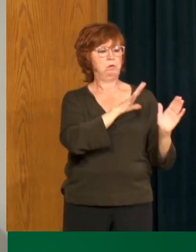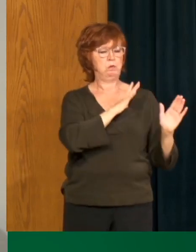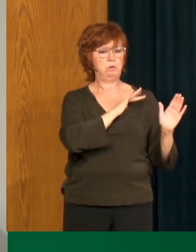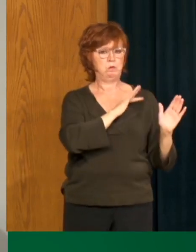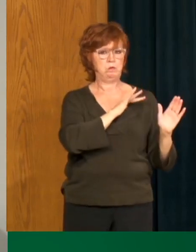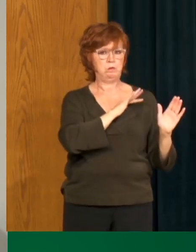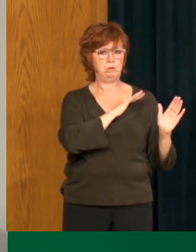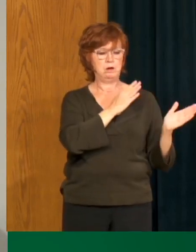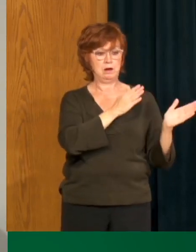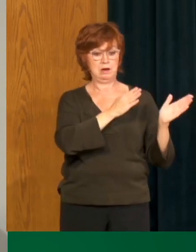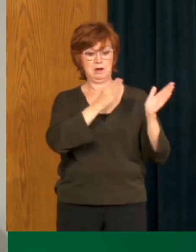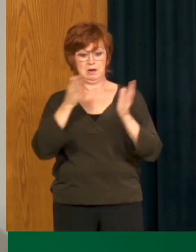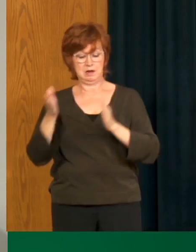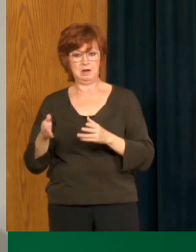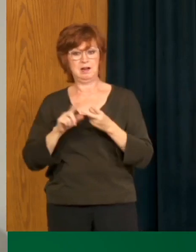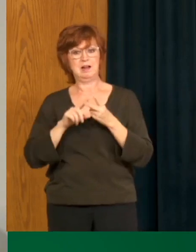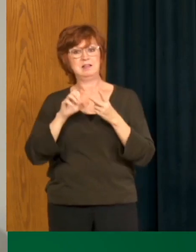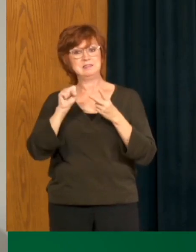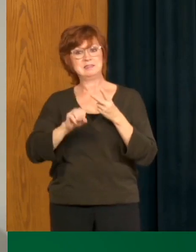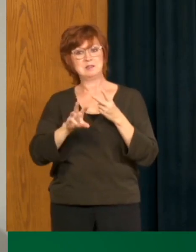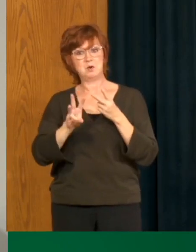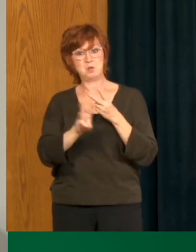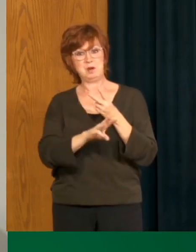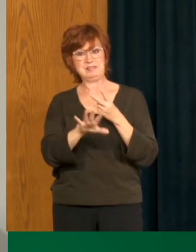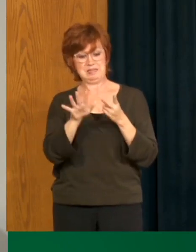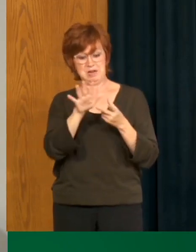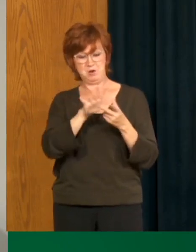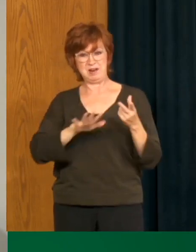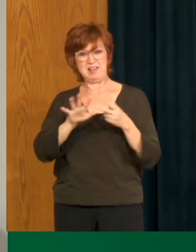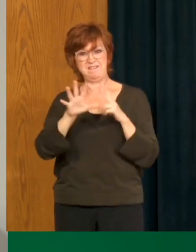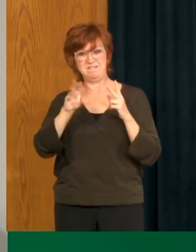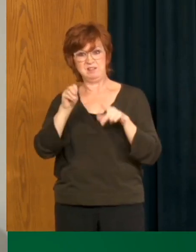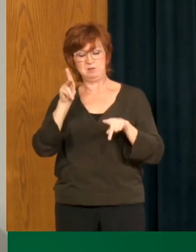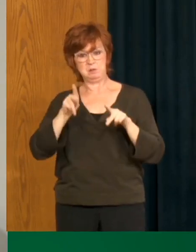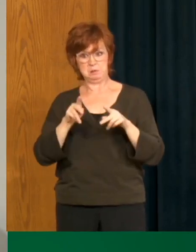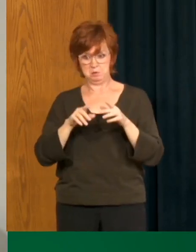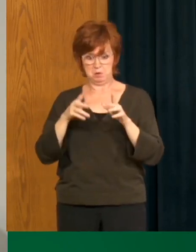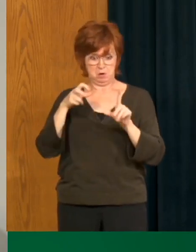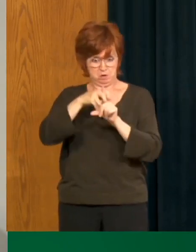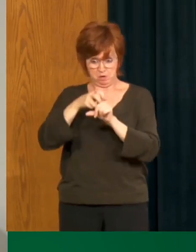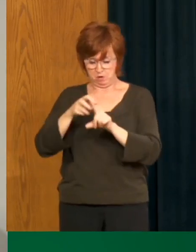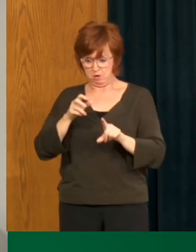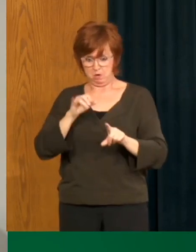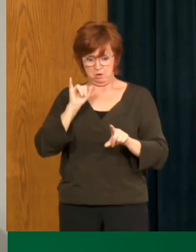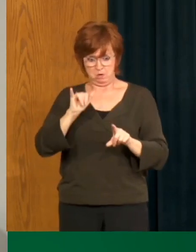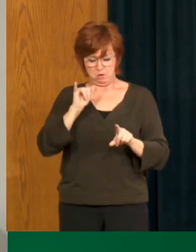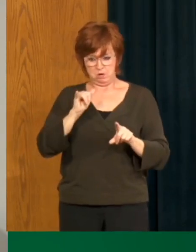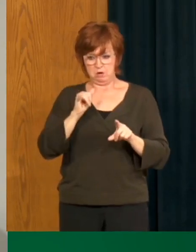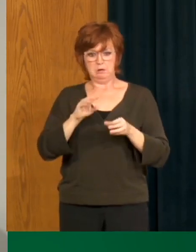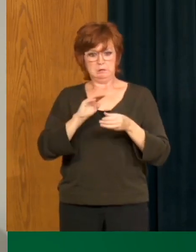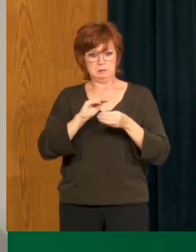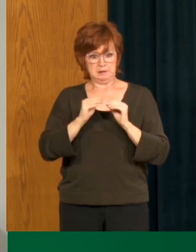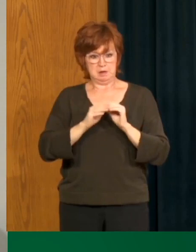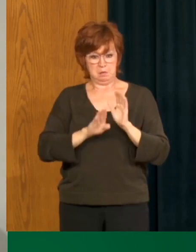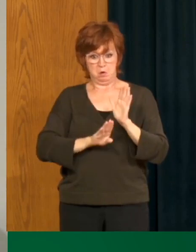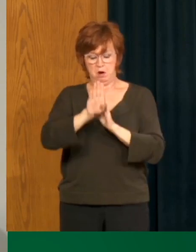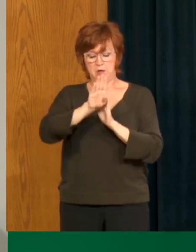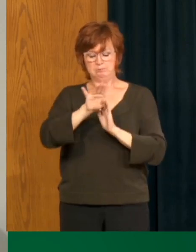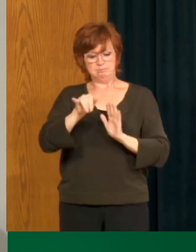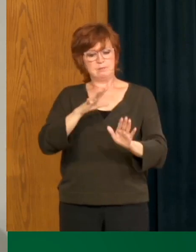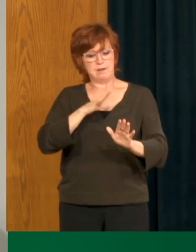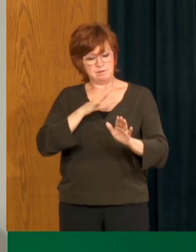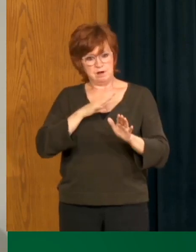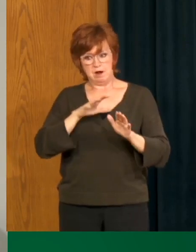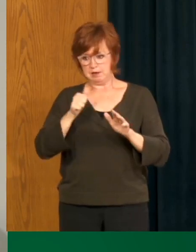contact investigation, and then obviously cases and close contacts are asked to isolate for